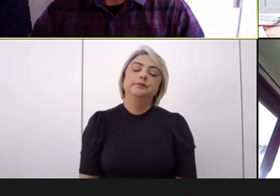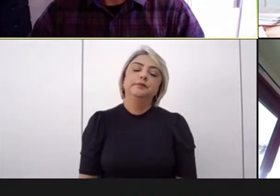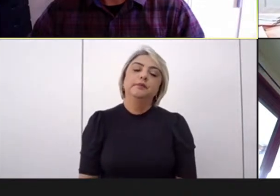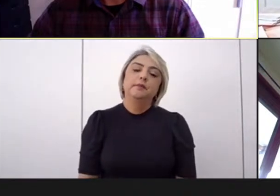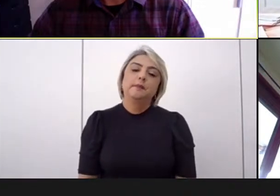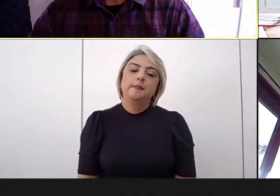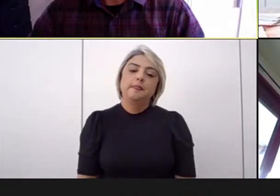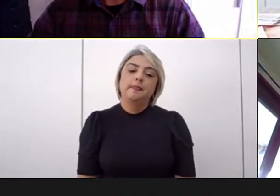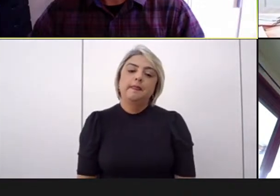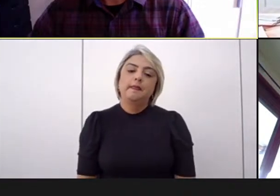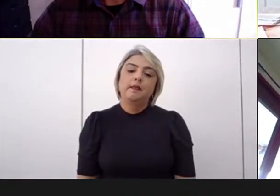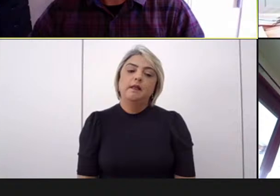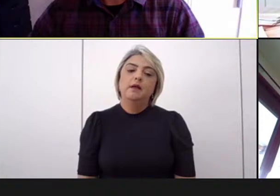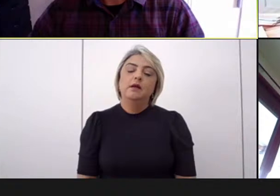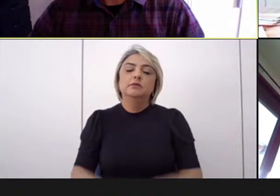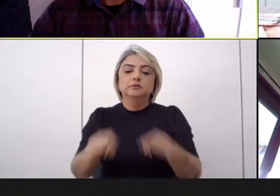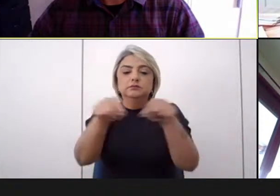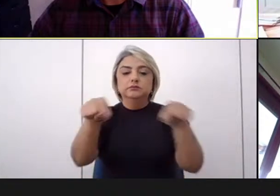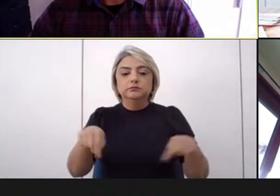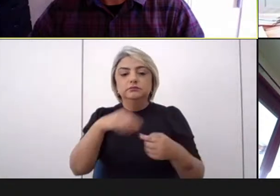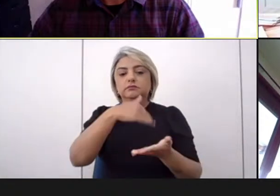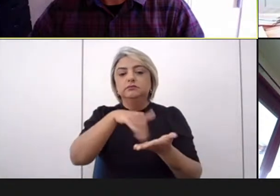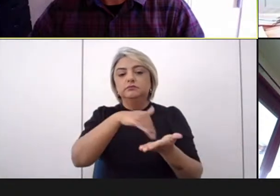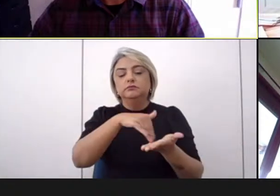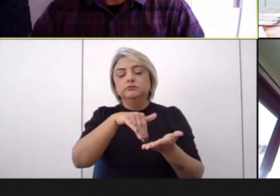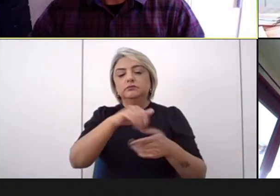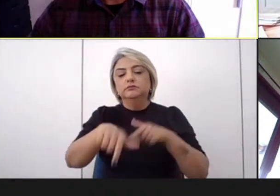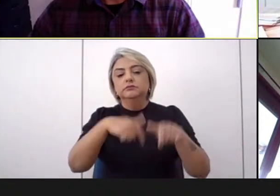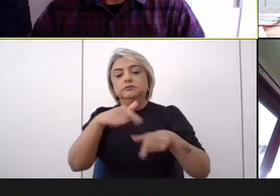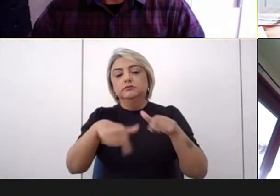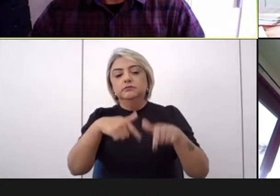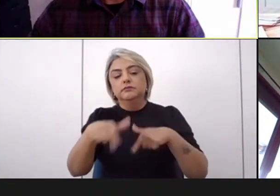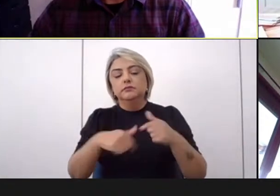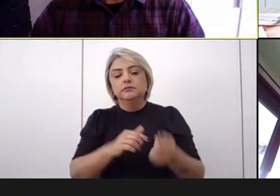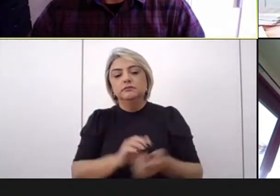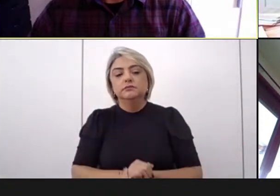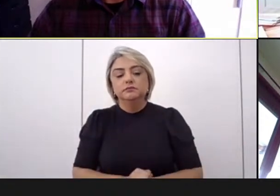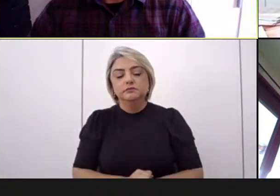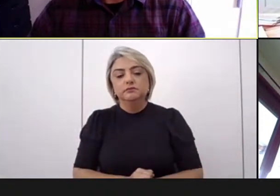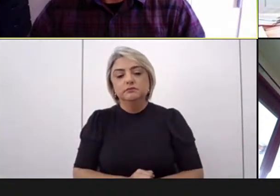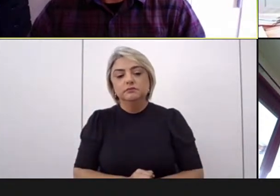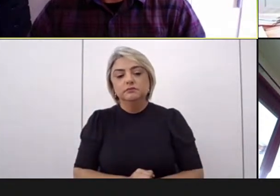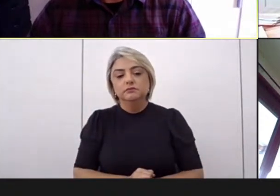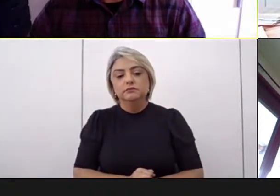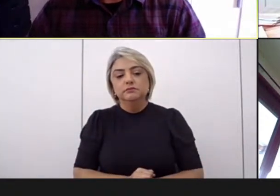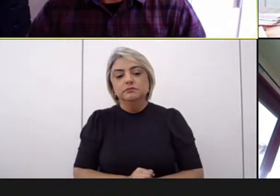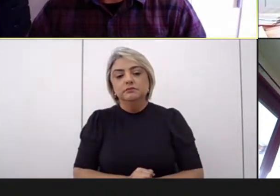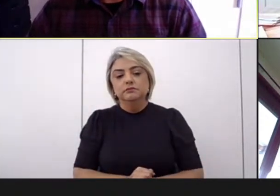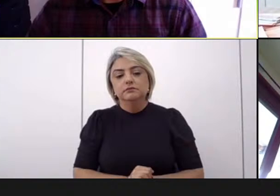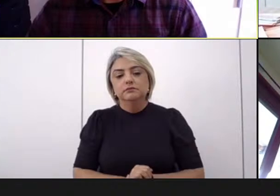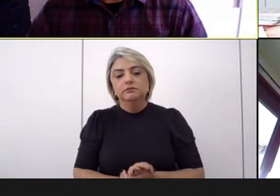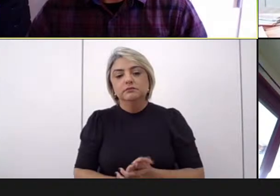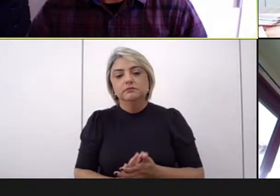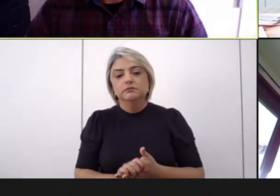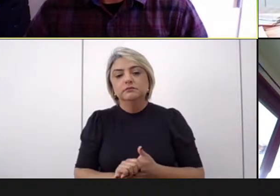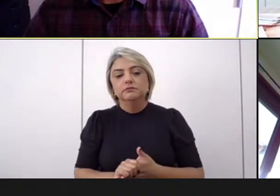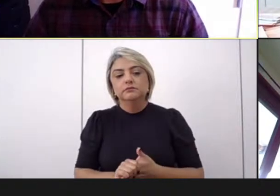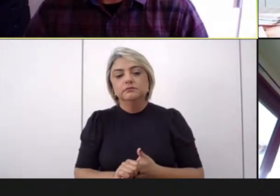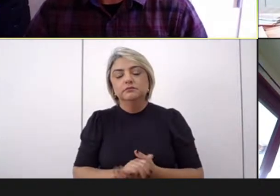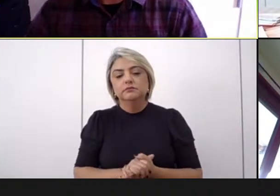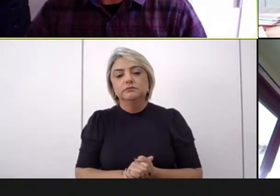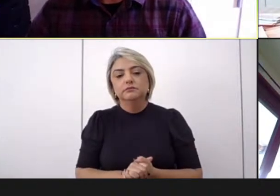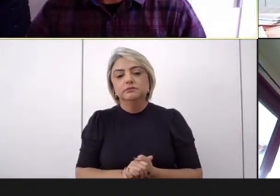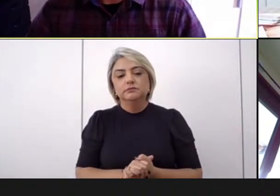office as the president occupied the seat of president, the